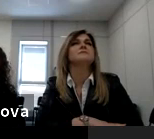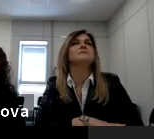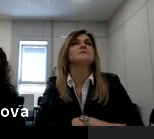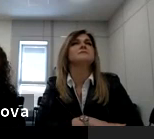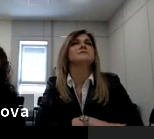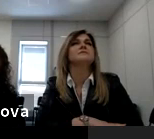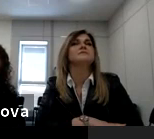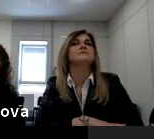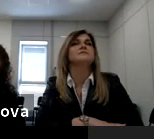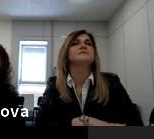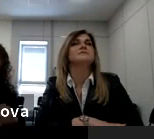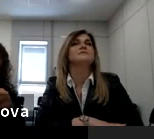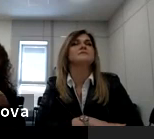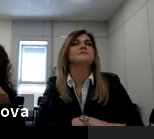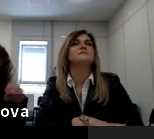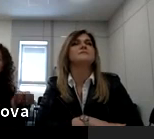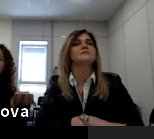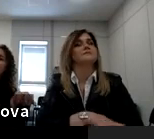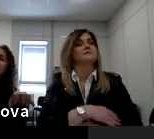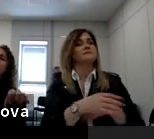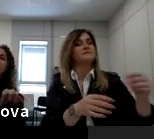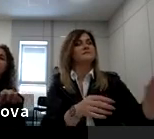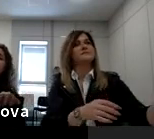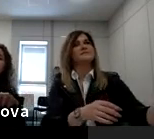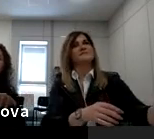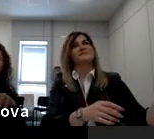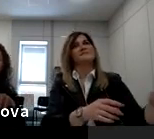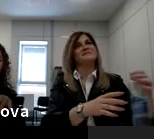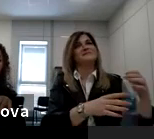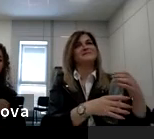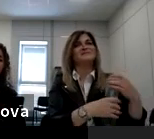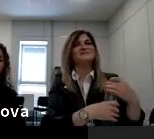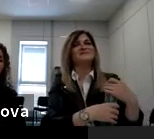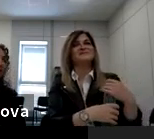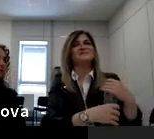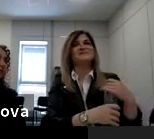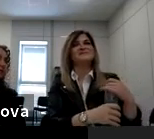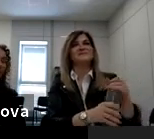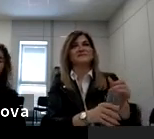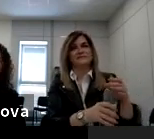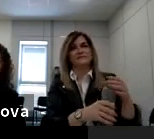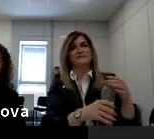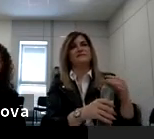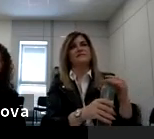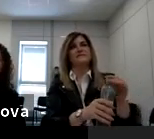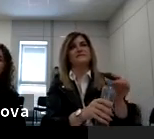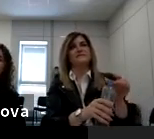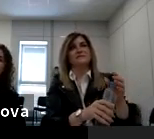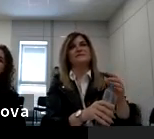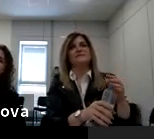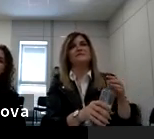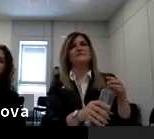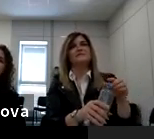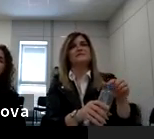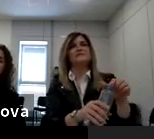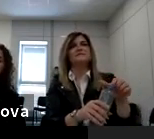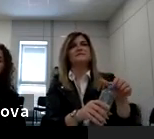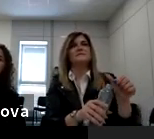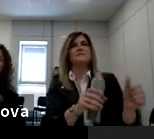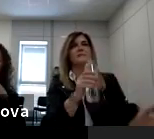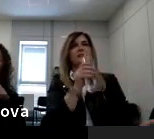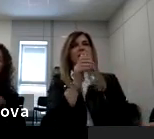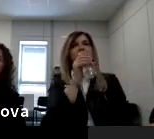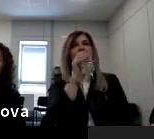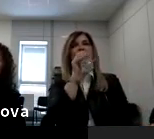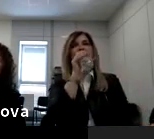use them horizontally when the height is under 10 meters. Use